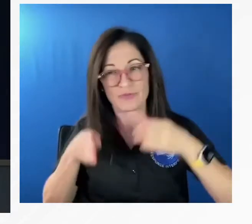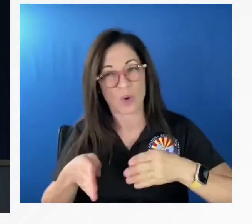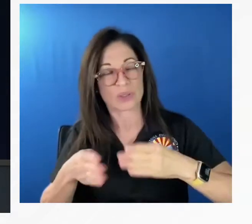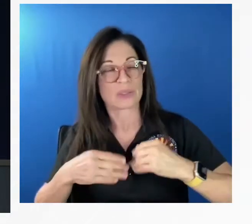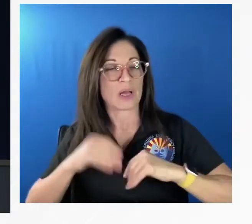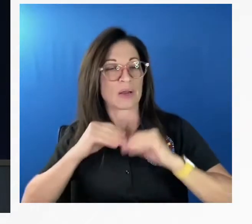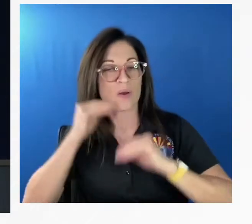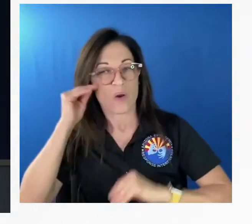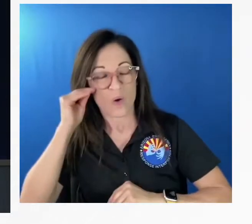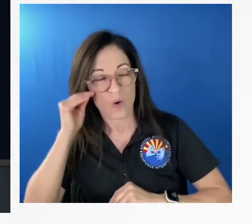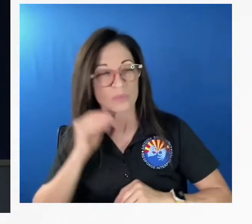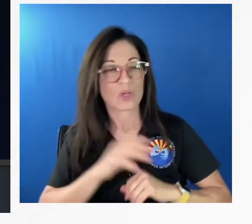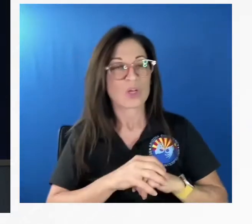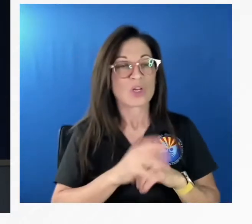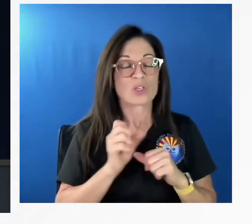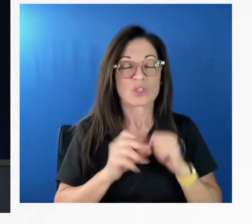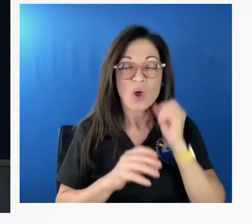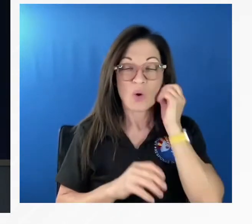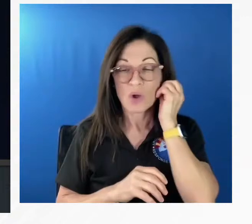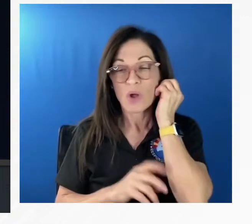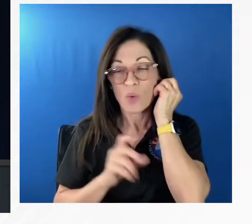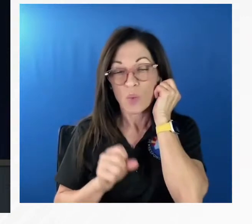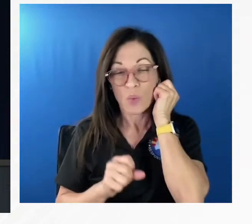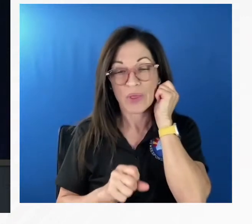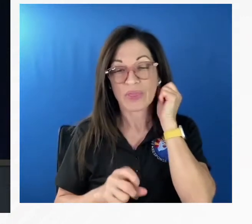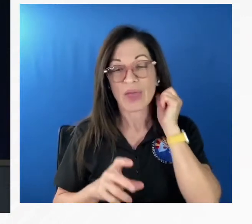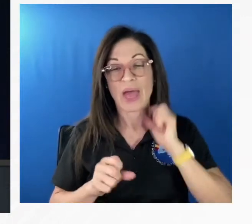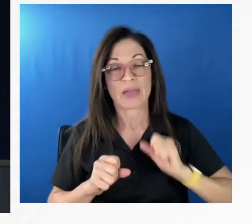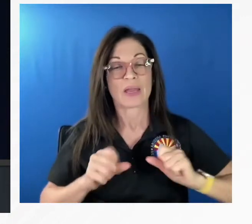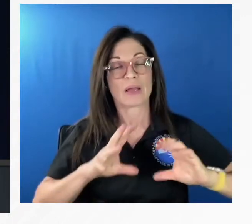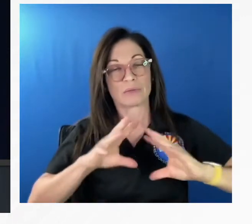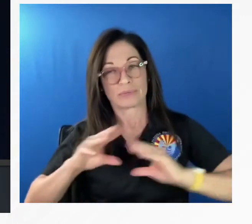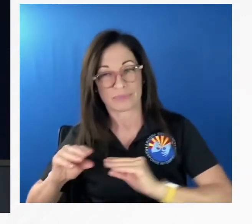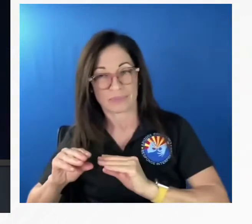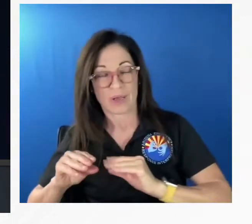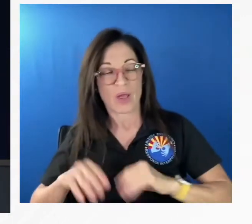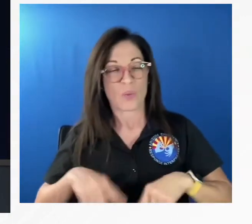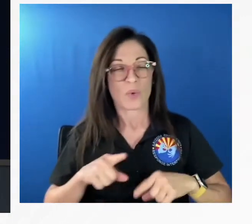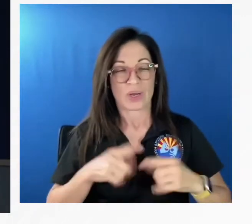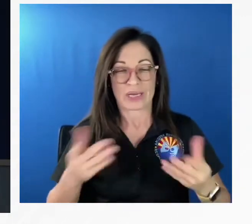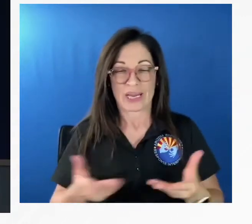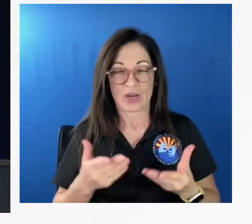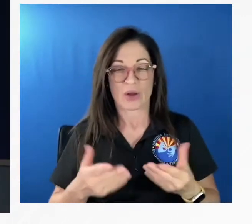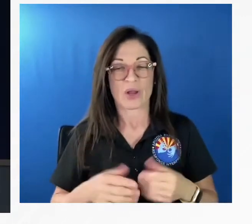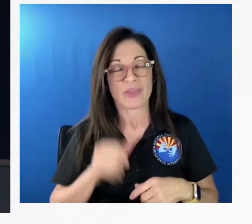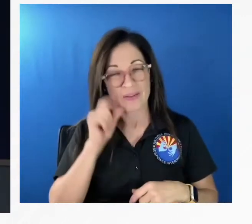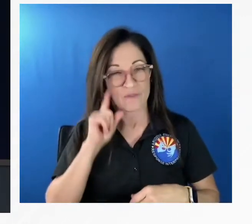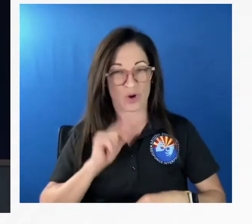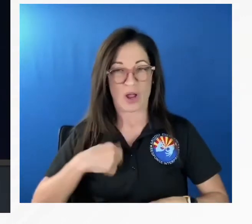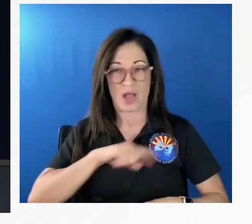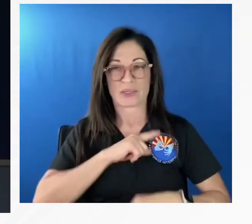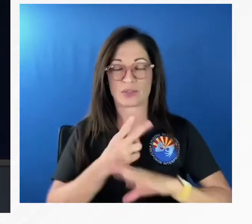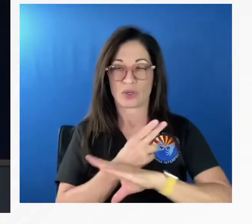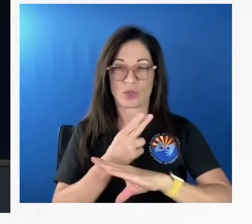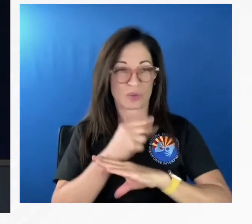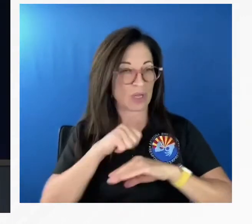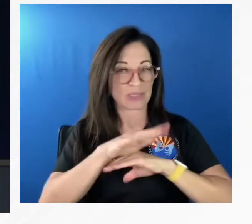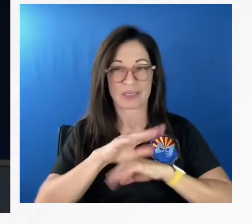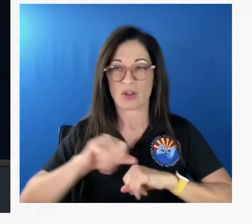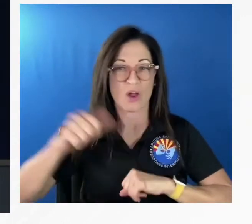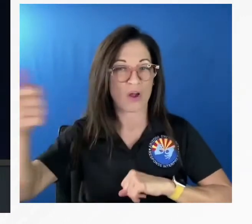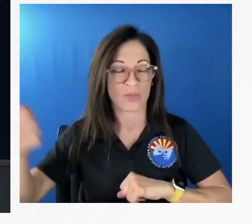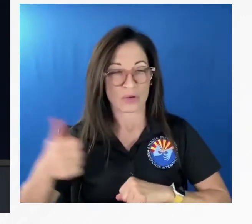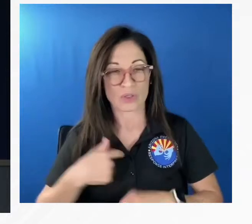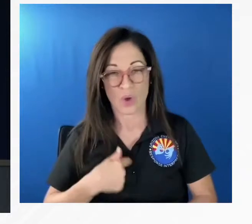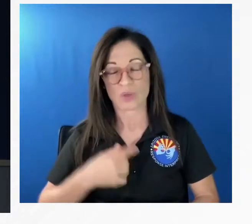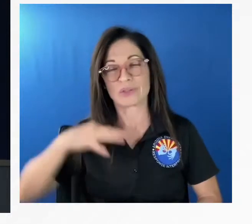retardant base is with our helicopters, it's here. We're not going to have that divert. They're here for our use. So it's a win-win for us to